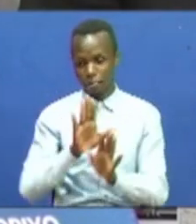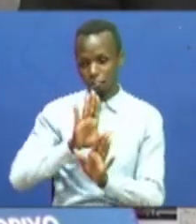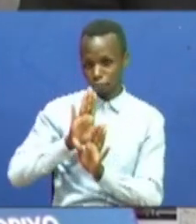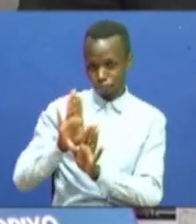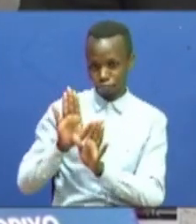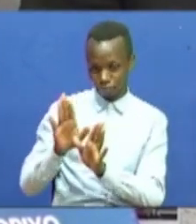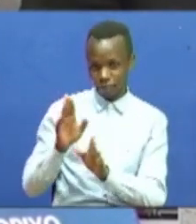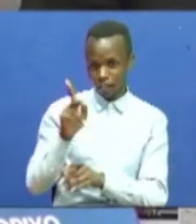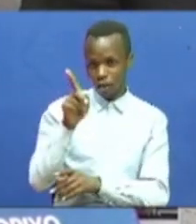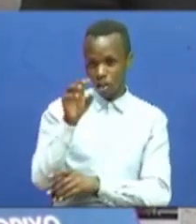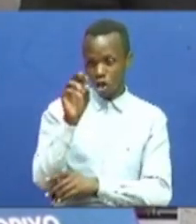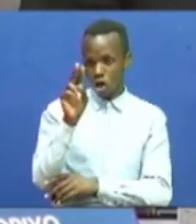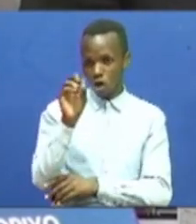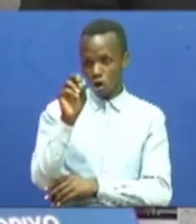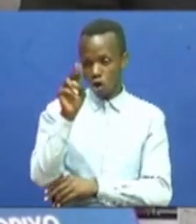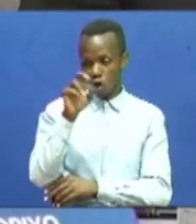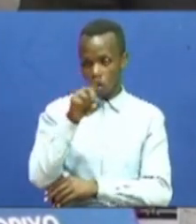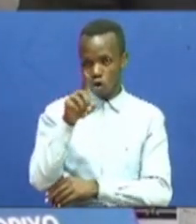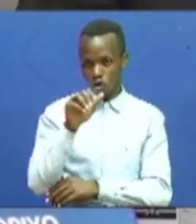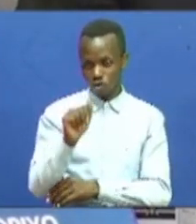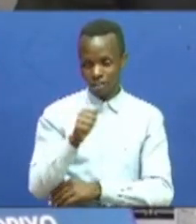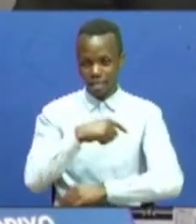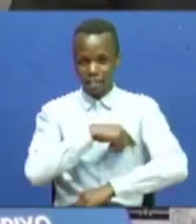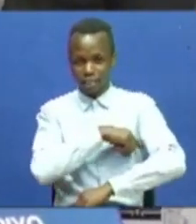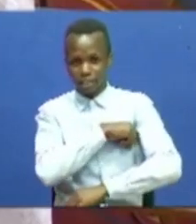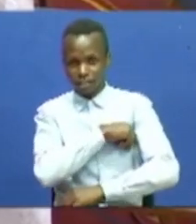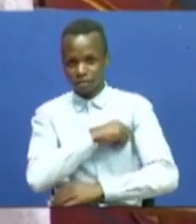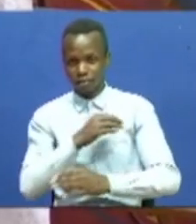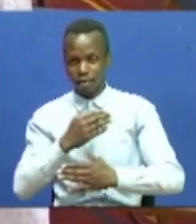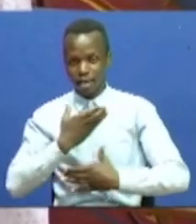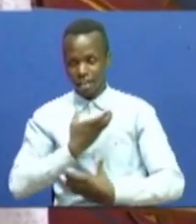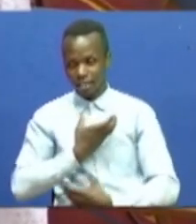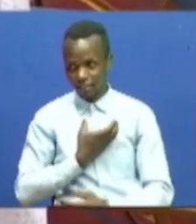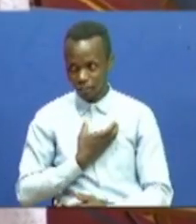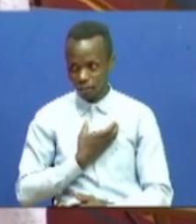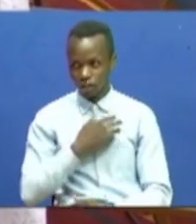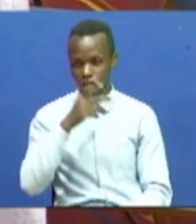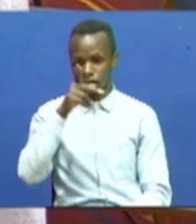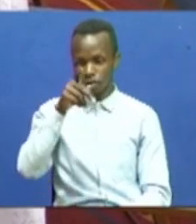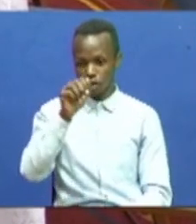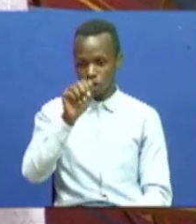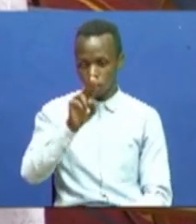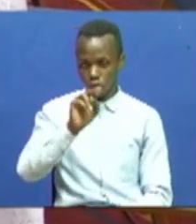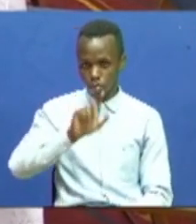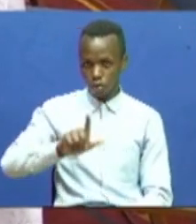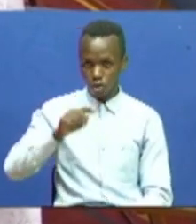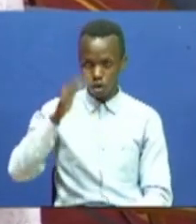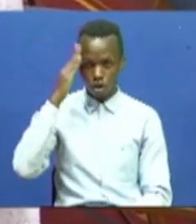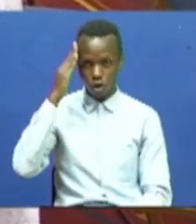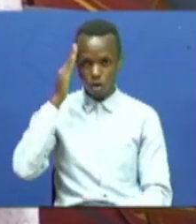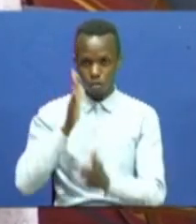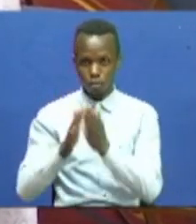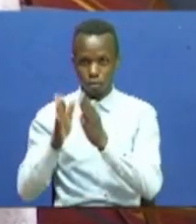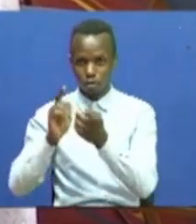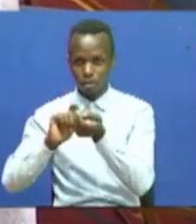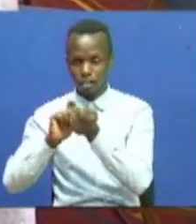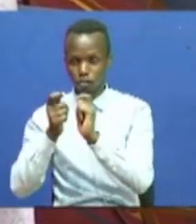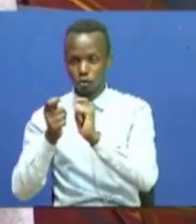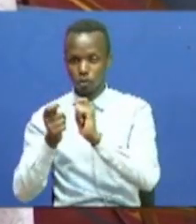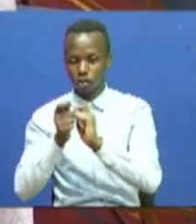Konza Technopolis Development Authority Chief Executive Officer John Paul Okwiri noted the implementation of a smart transportation